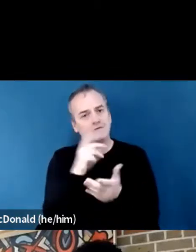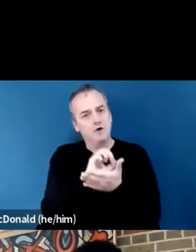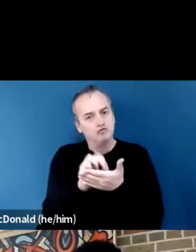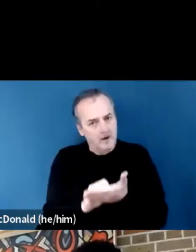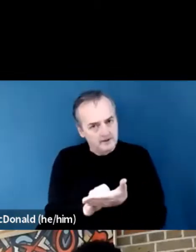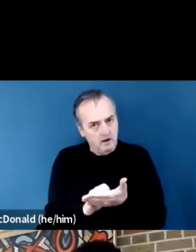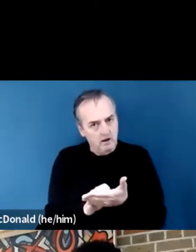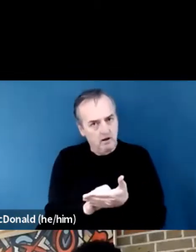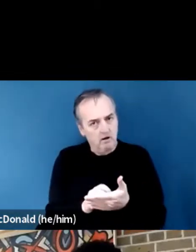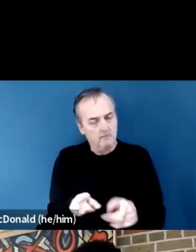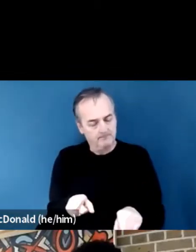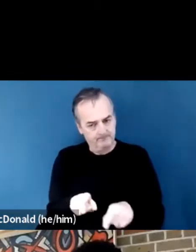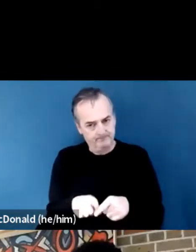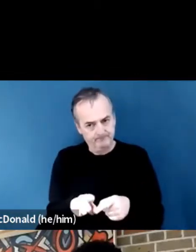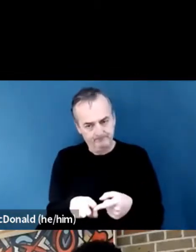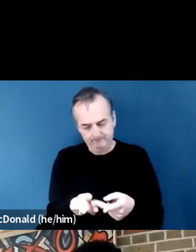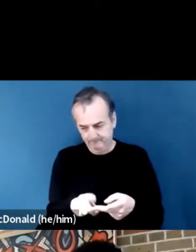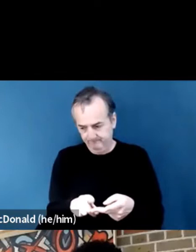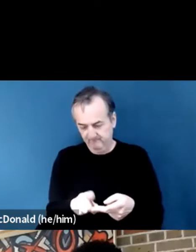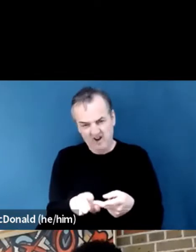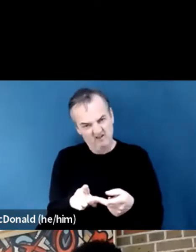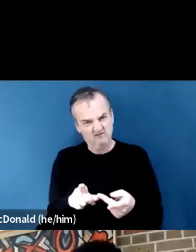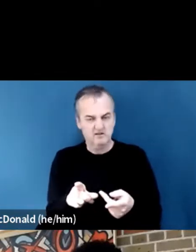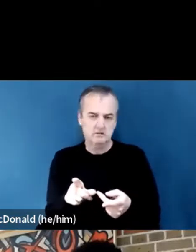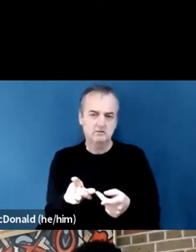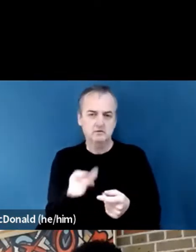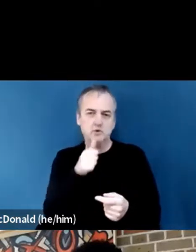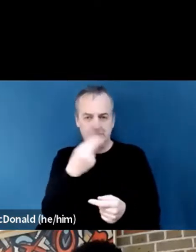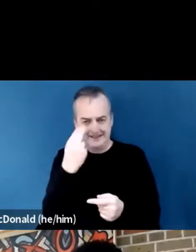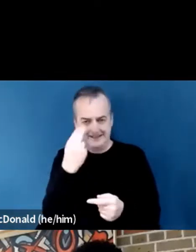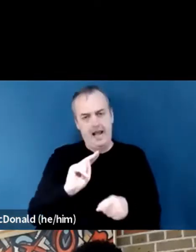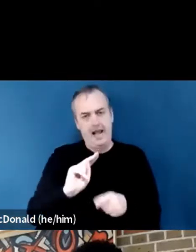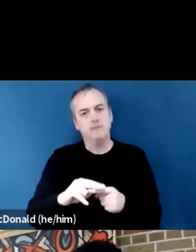and my preferred pronouns are she and her.